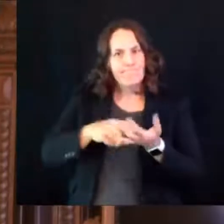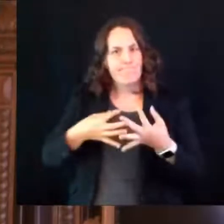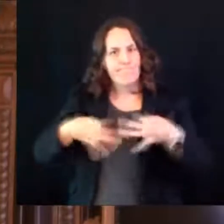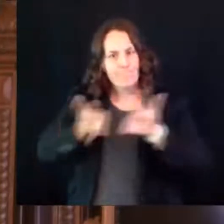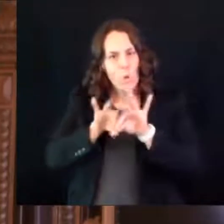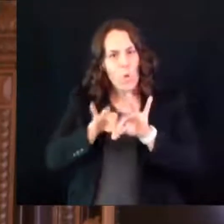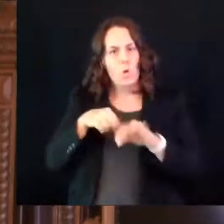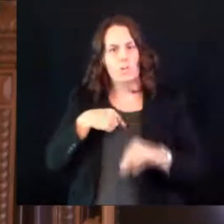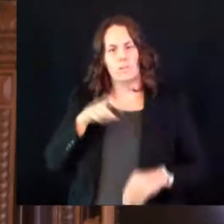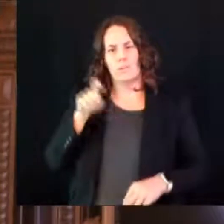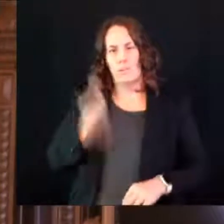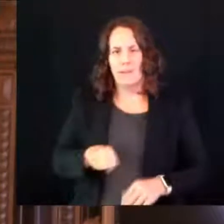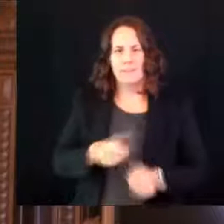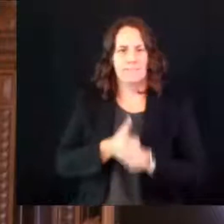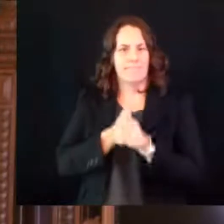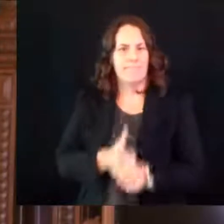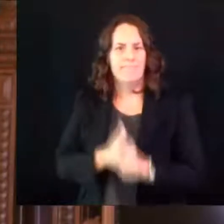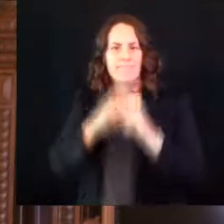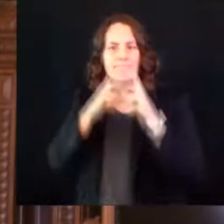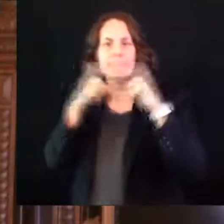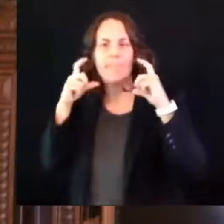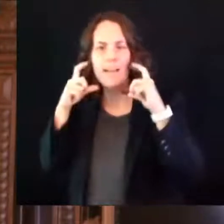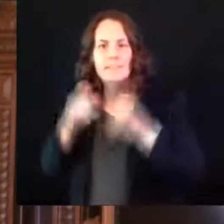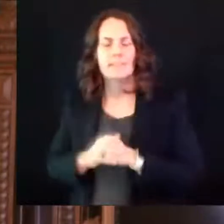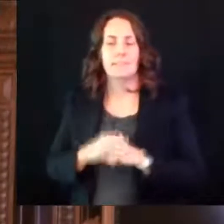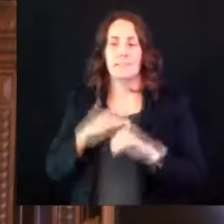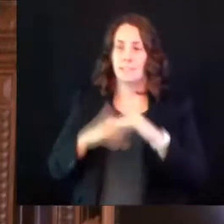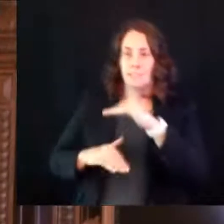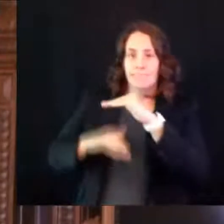ability for local public health officials to focus on their work.